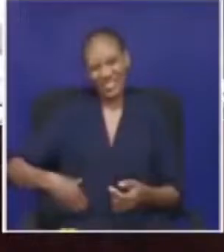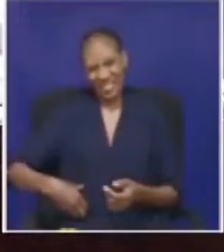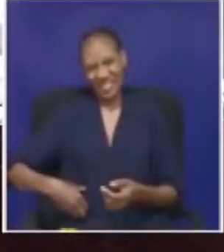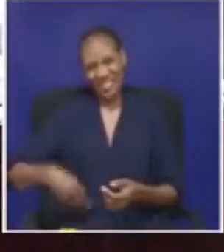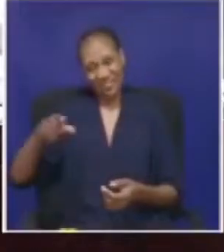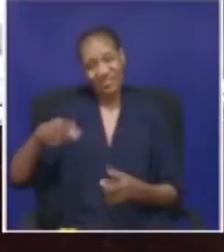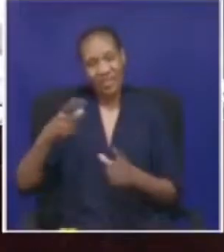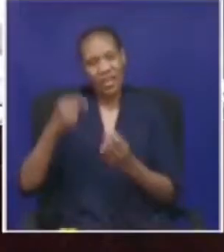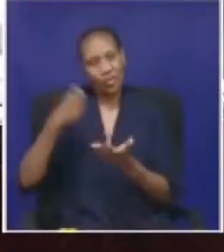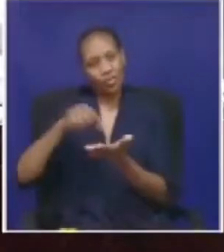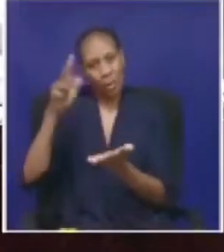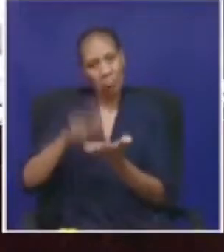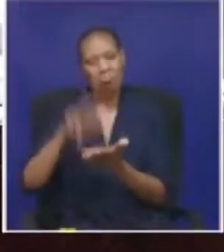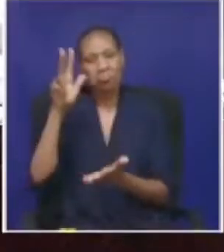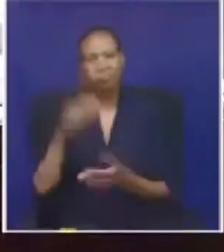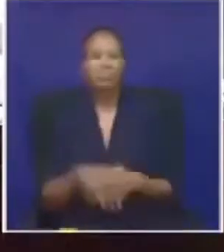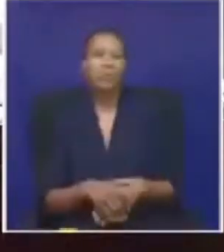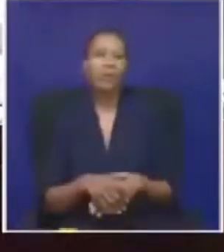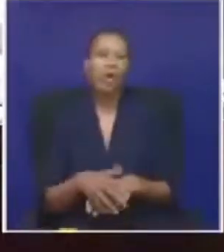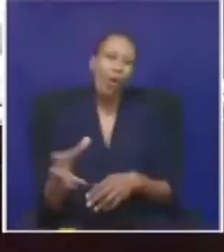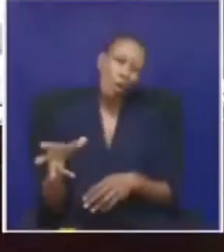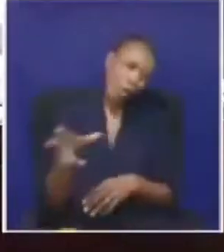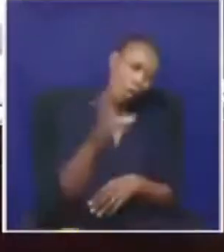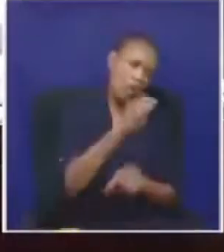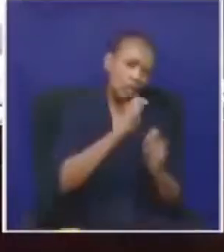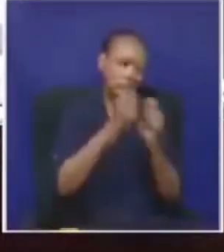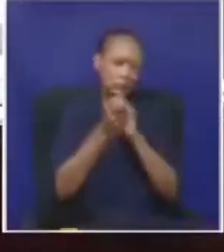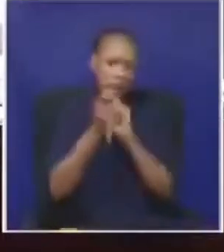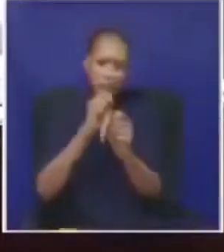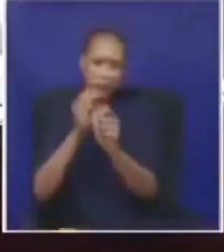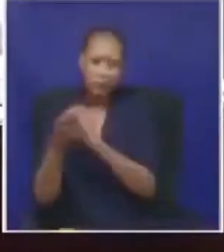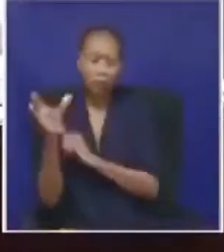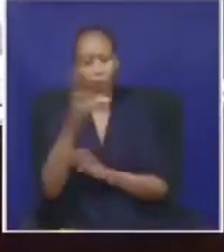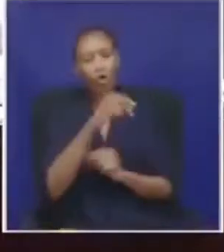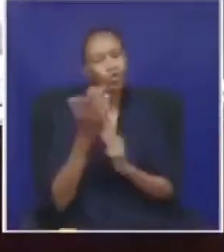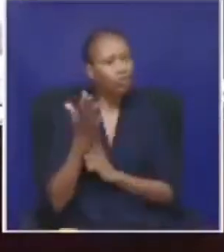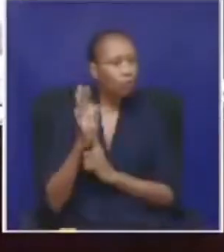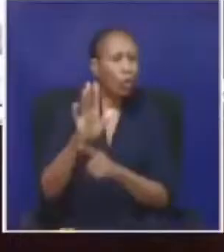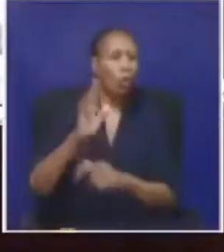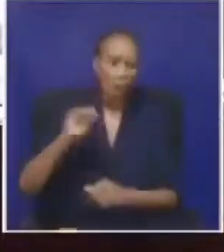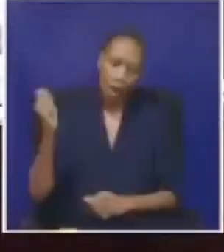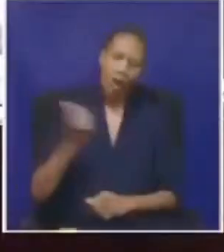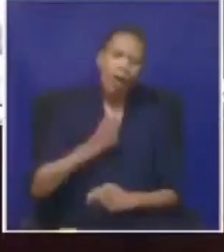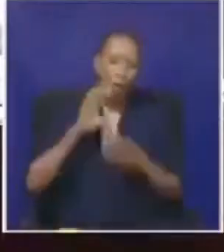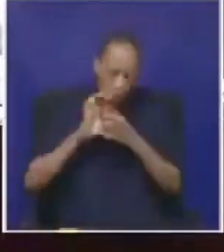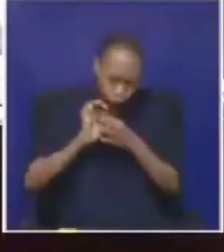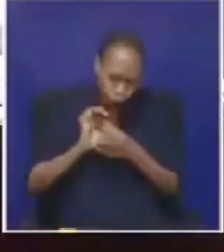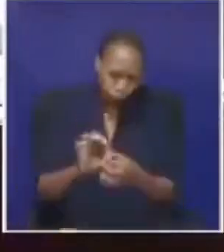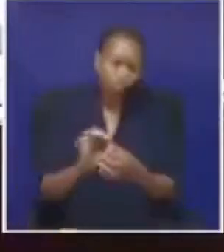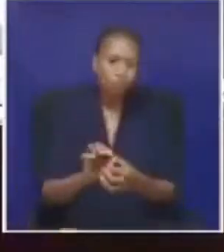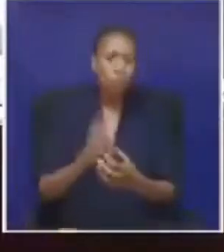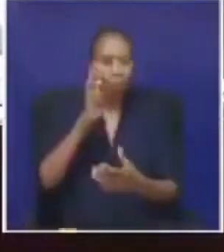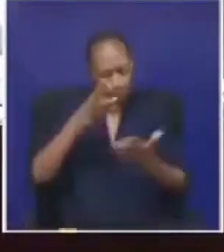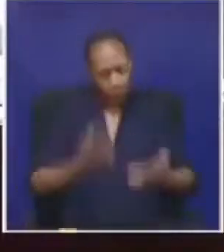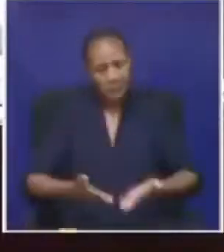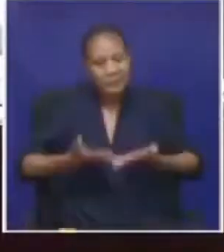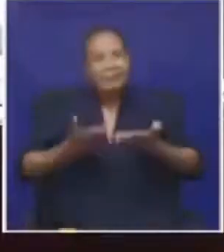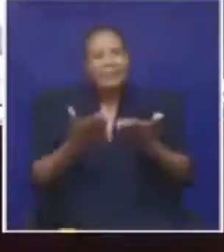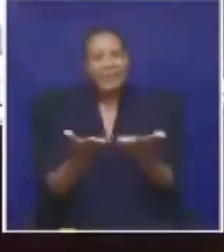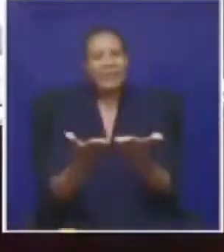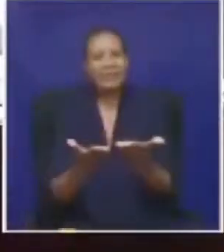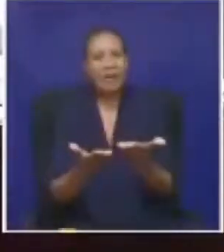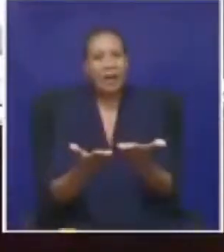for assent. All these reforms demonstrate our commitment to deliver on